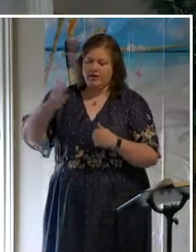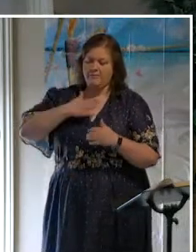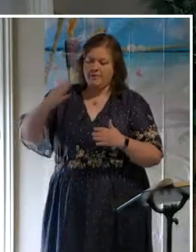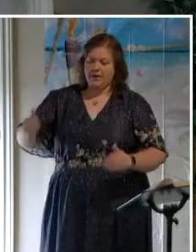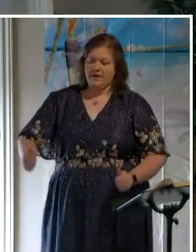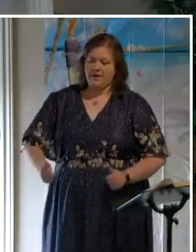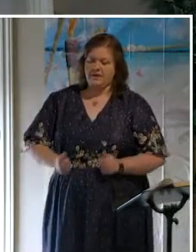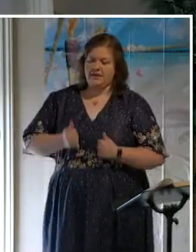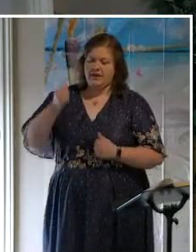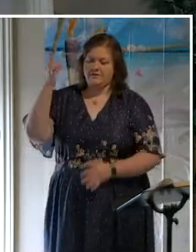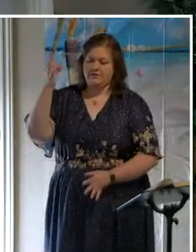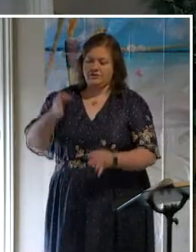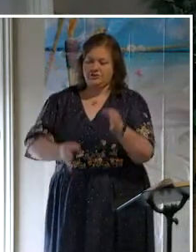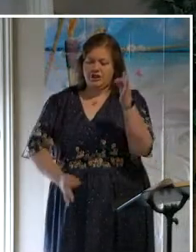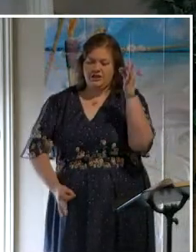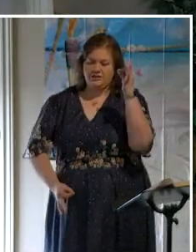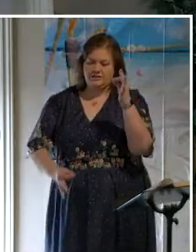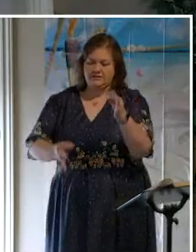life